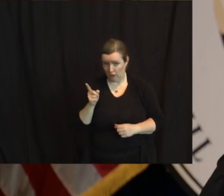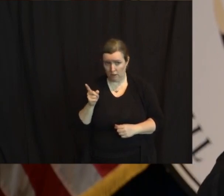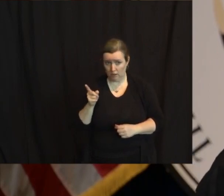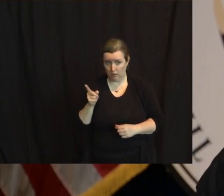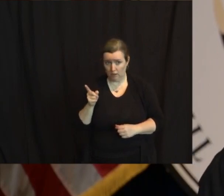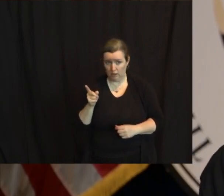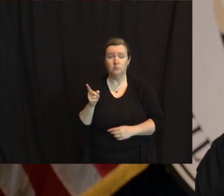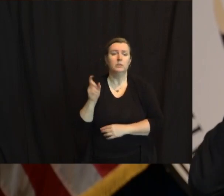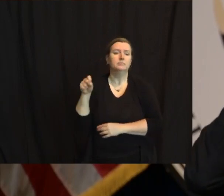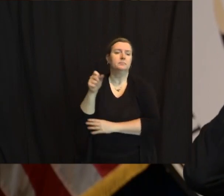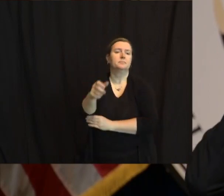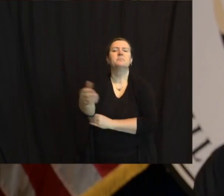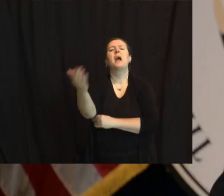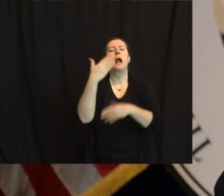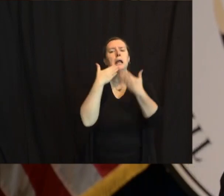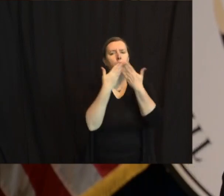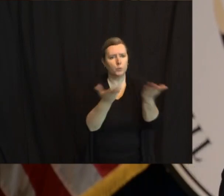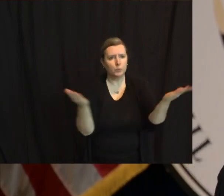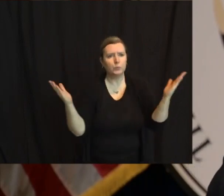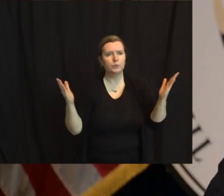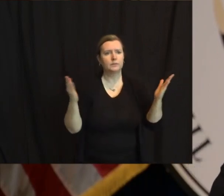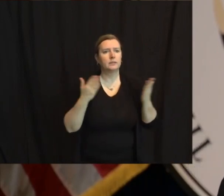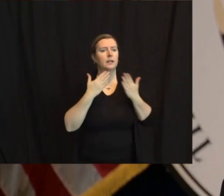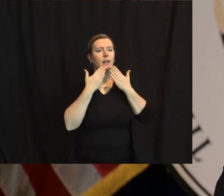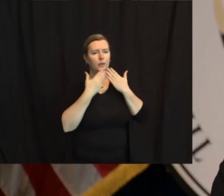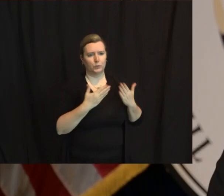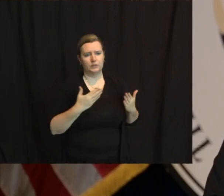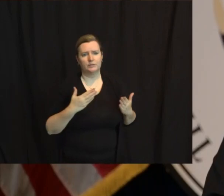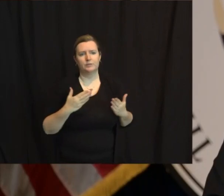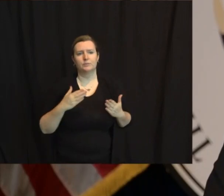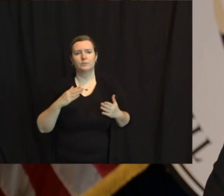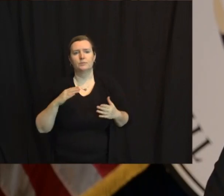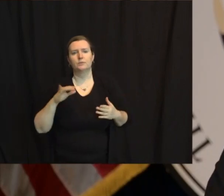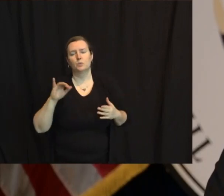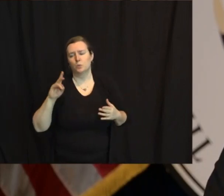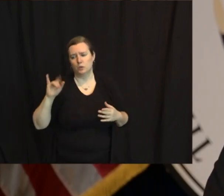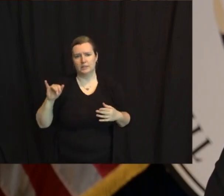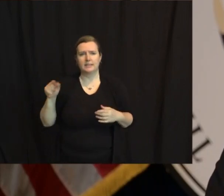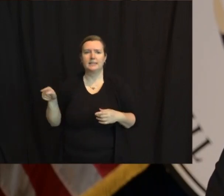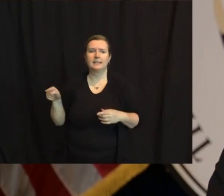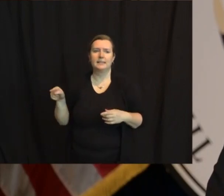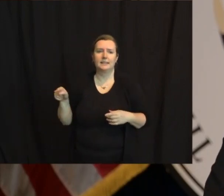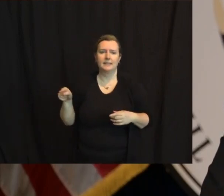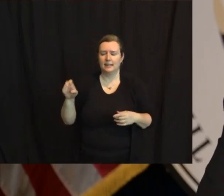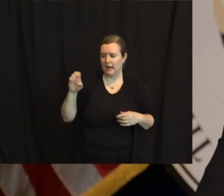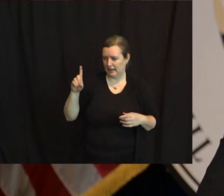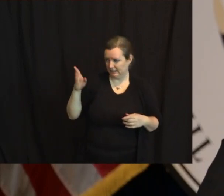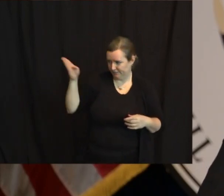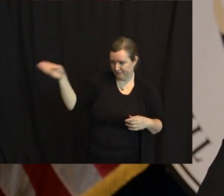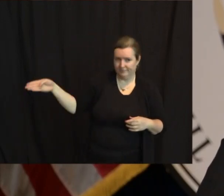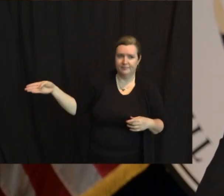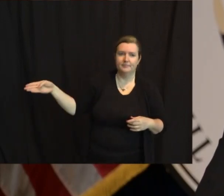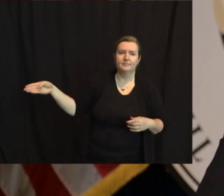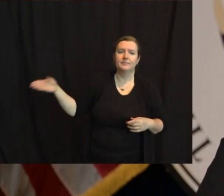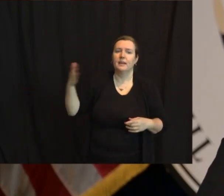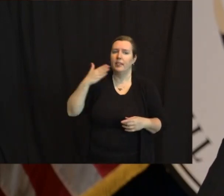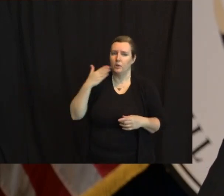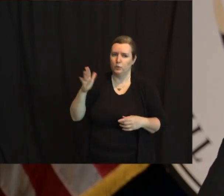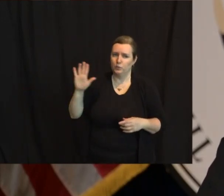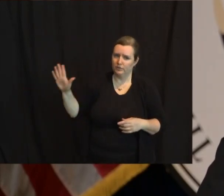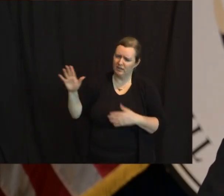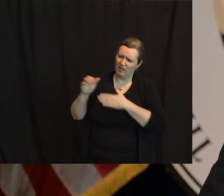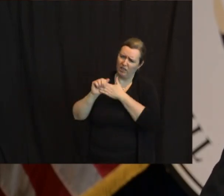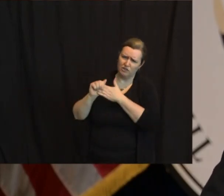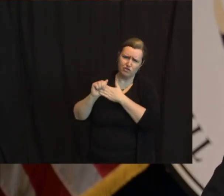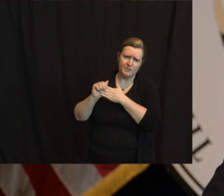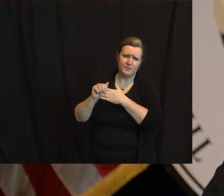Thank you. I want to thank, as I always do, Commissioner Judy Persicelli, Dr. Ed Lifshitz. Thank you, folks, for your extraordinary leadership.